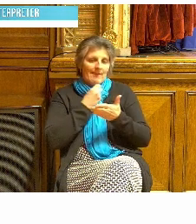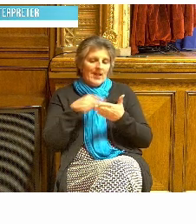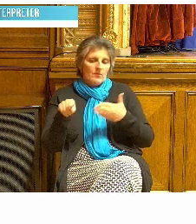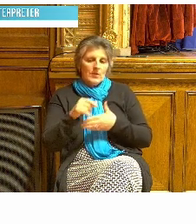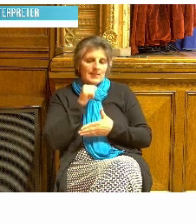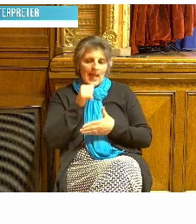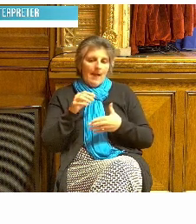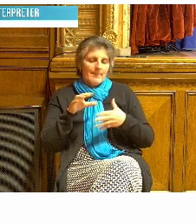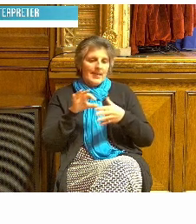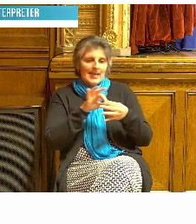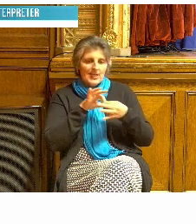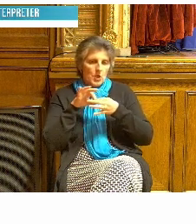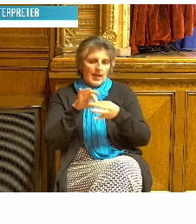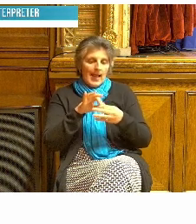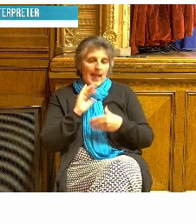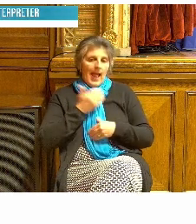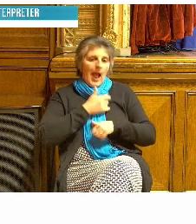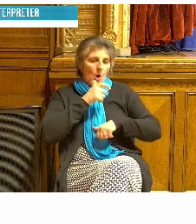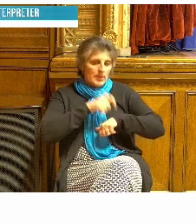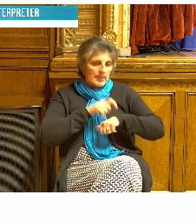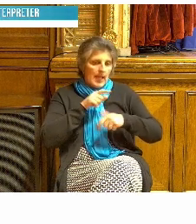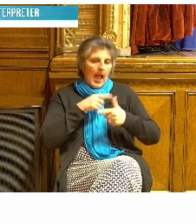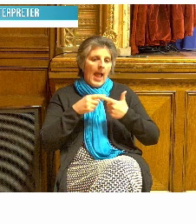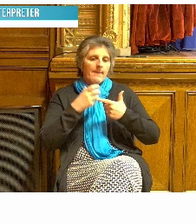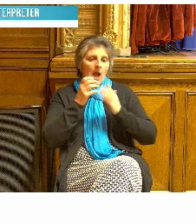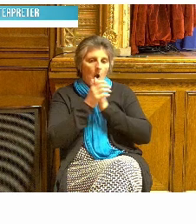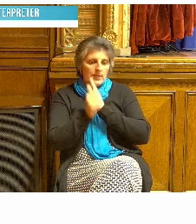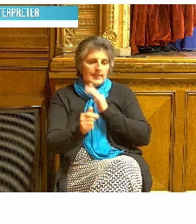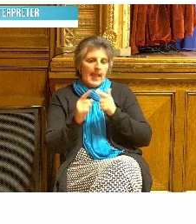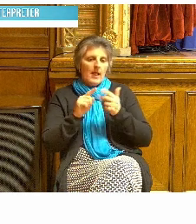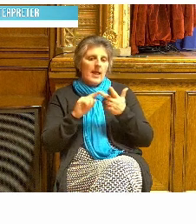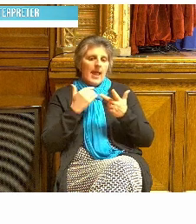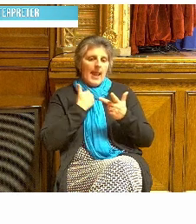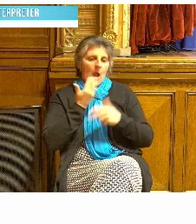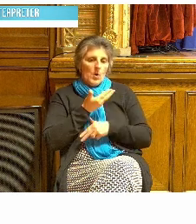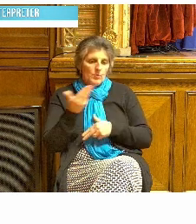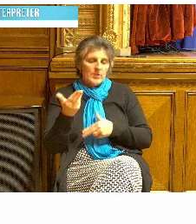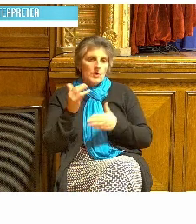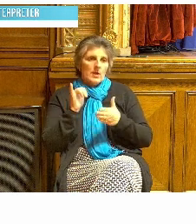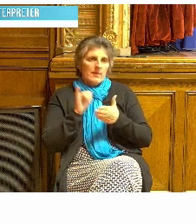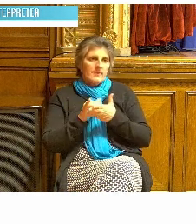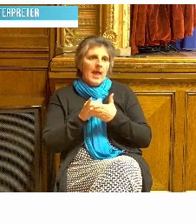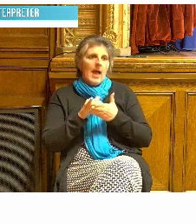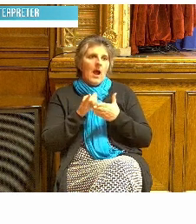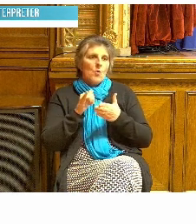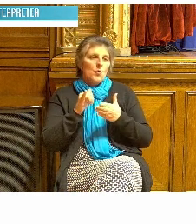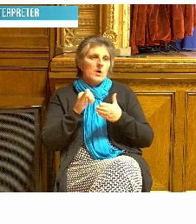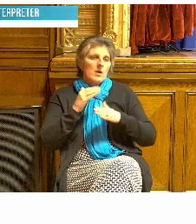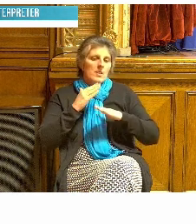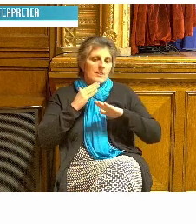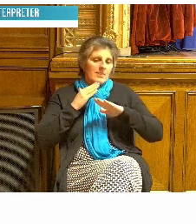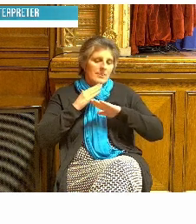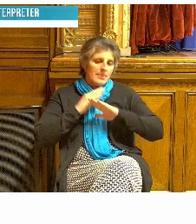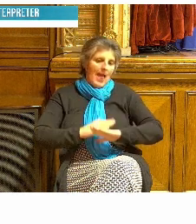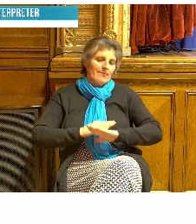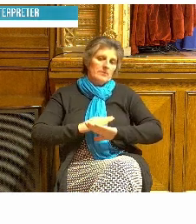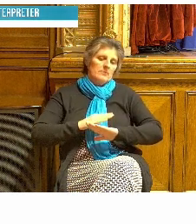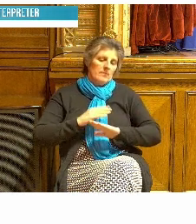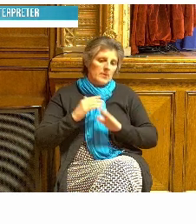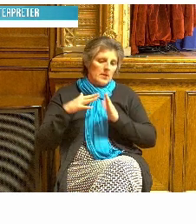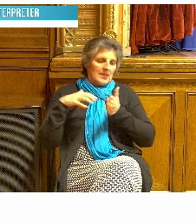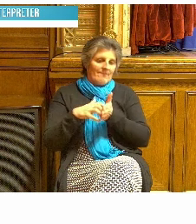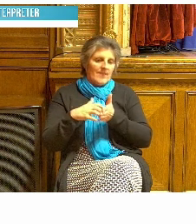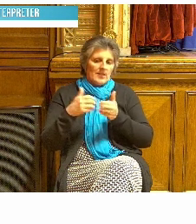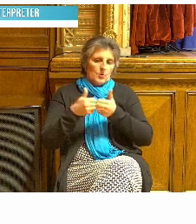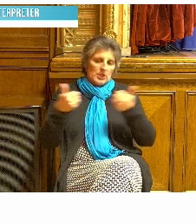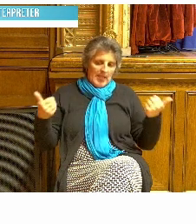being interconnected. Our time, our talent, and our resources were left defenseless when we were separated.